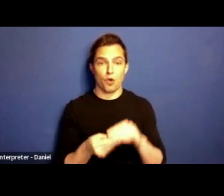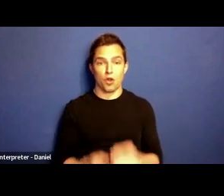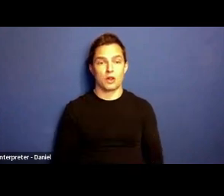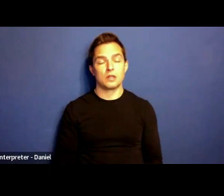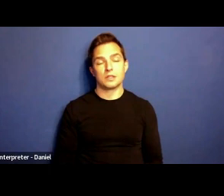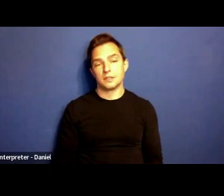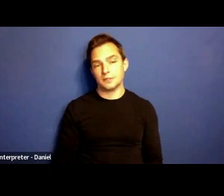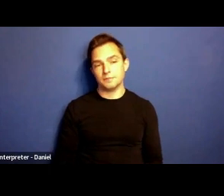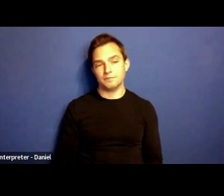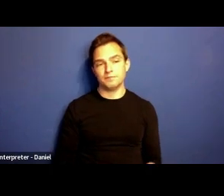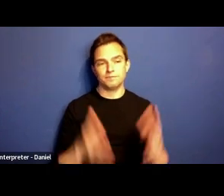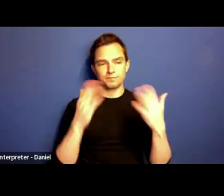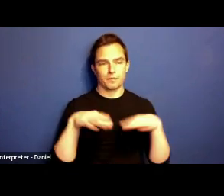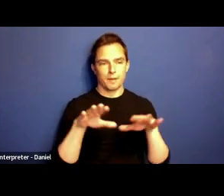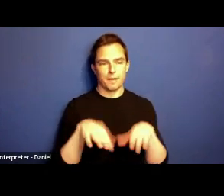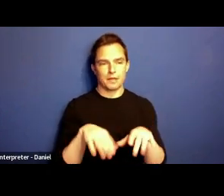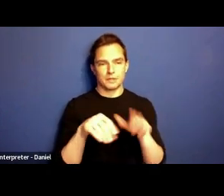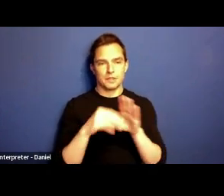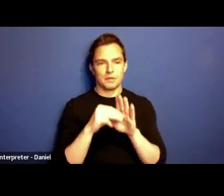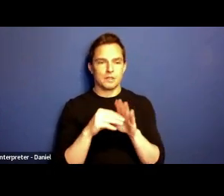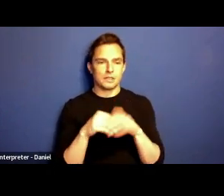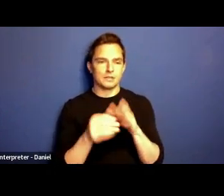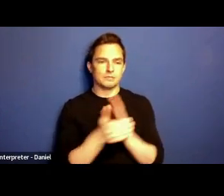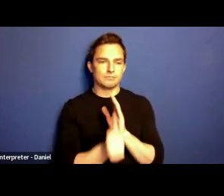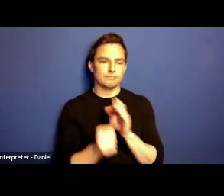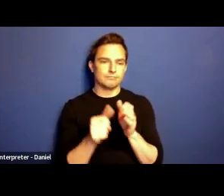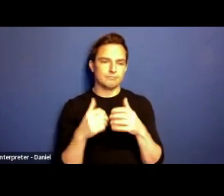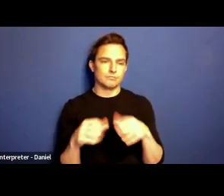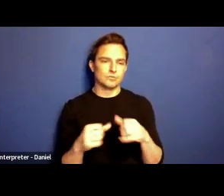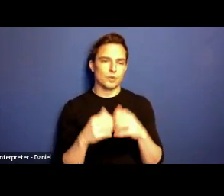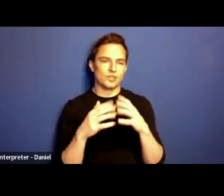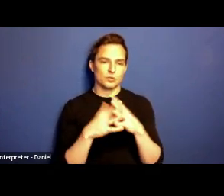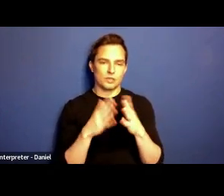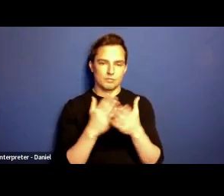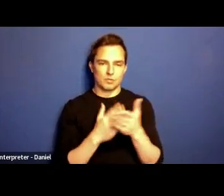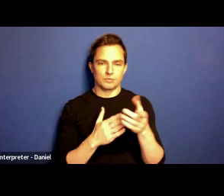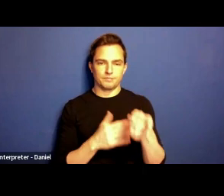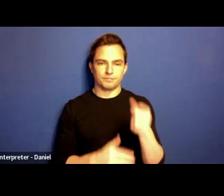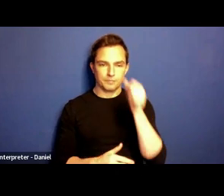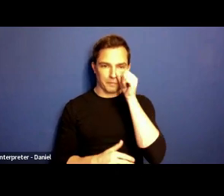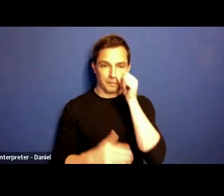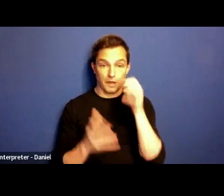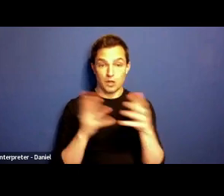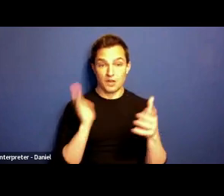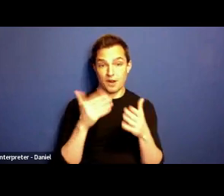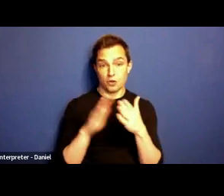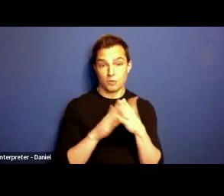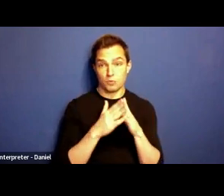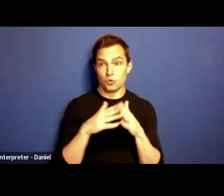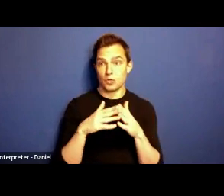Okay, and then down on the bottom, we modeled in the competency restoration part because I think a lot of our communities are